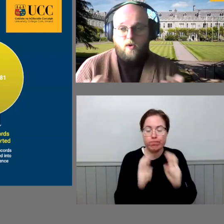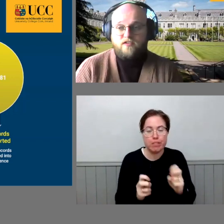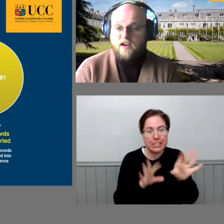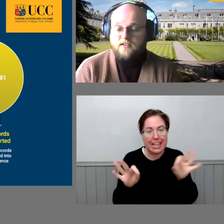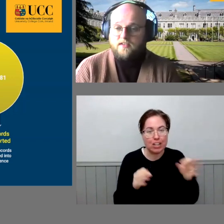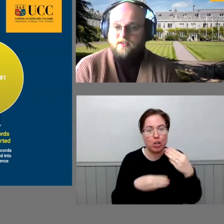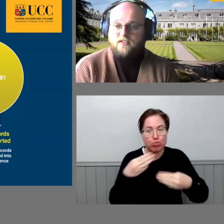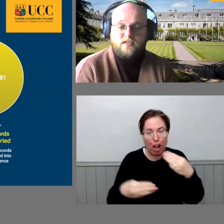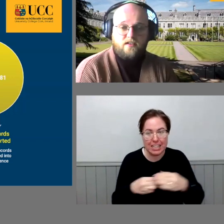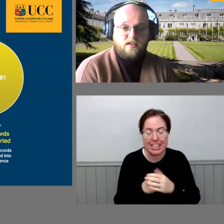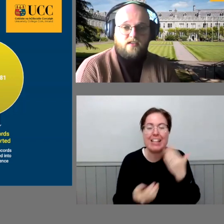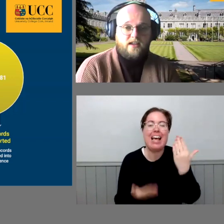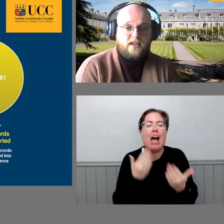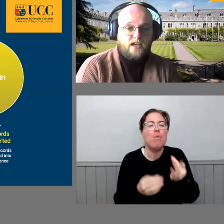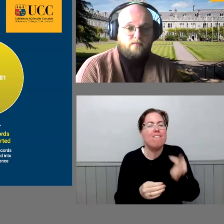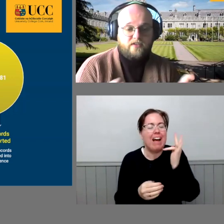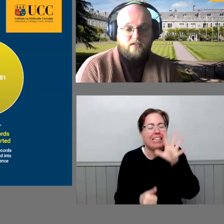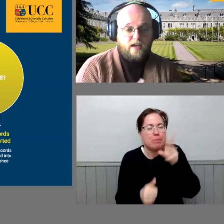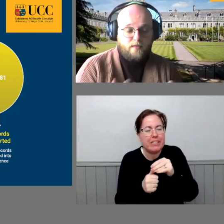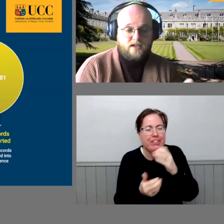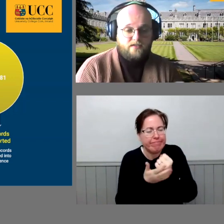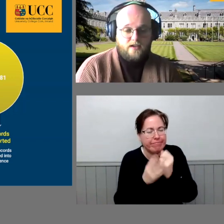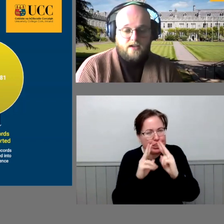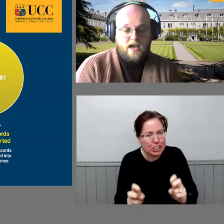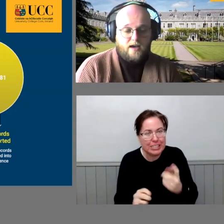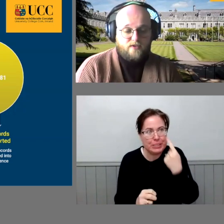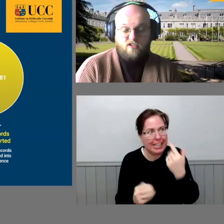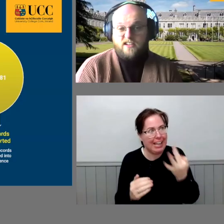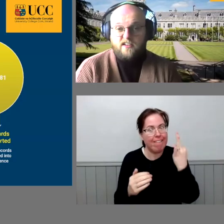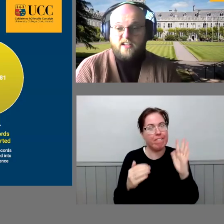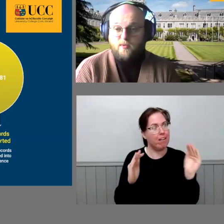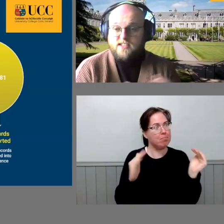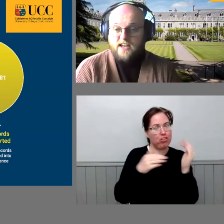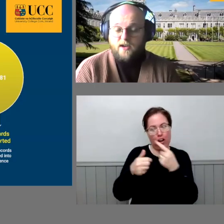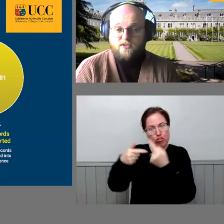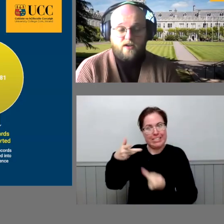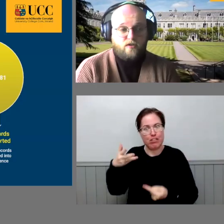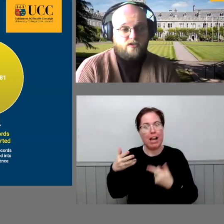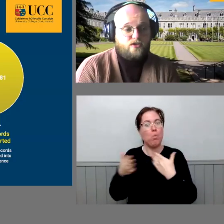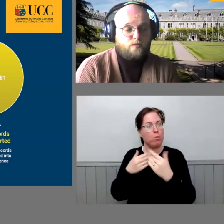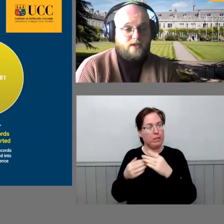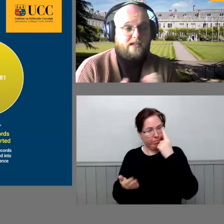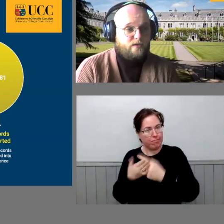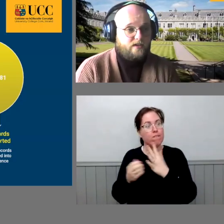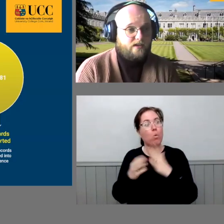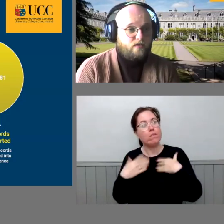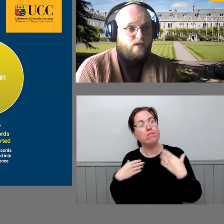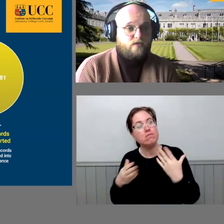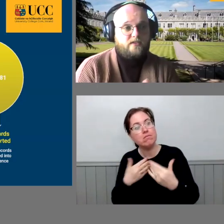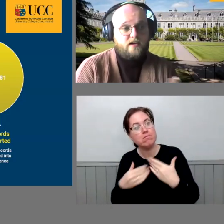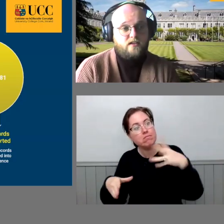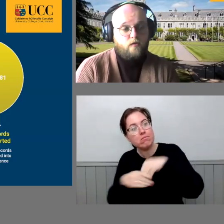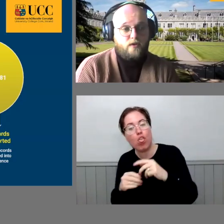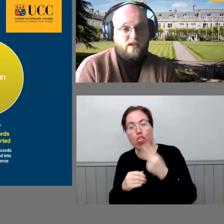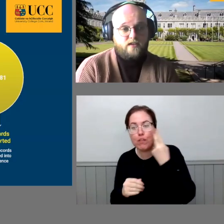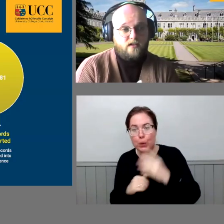process where we go and find the specific studies and then see if they meet the criteria that we set out in order to be included in the review.